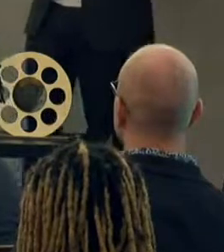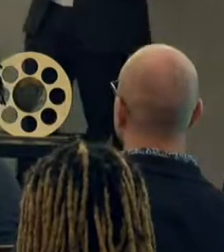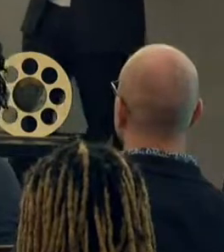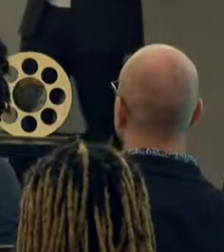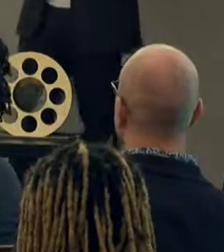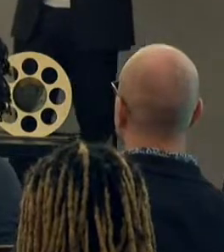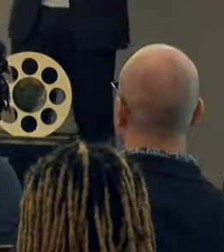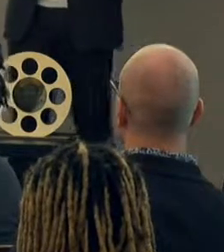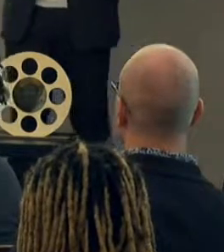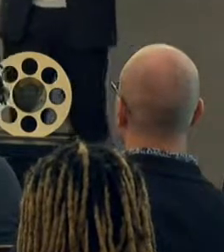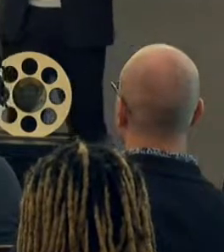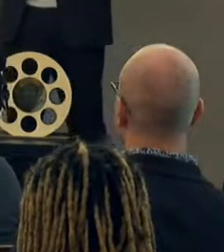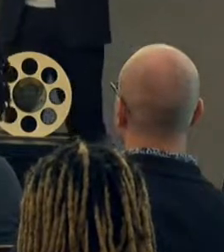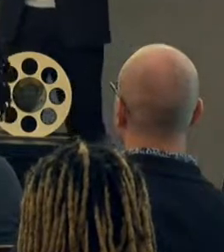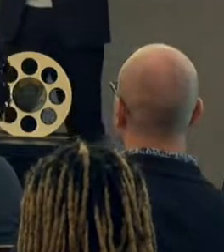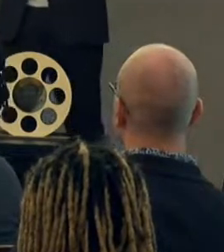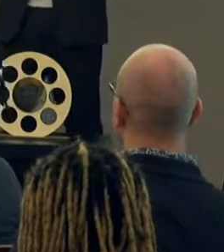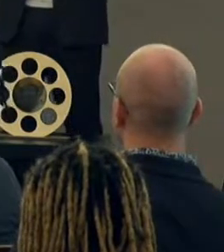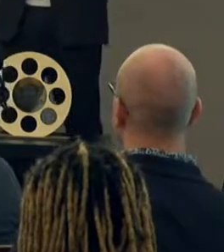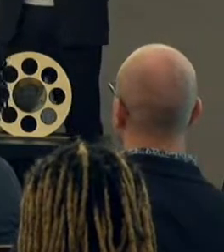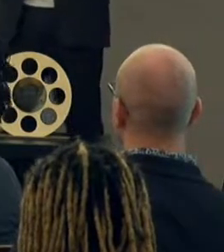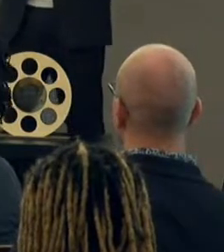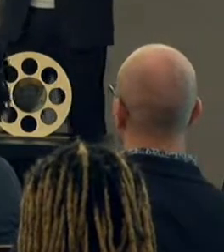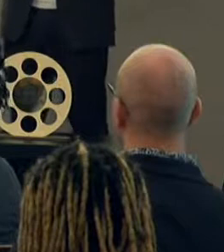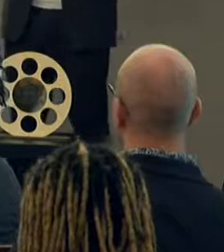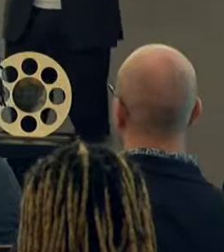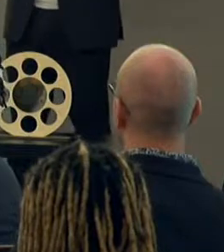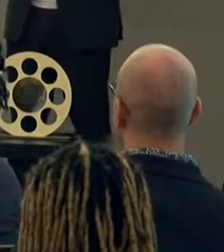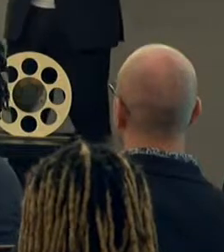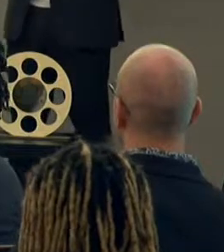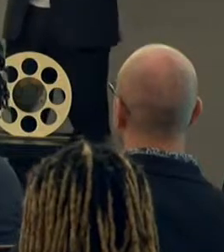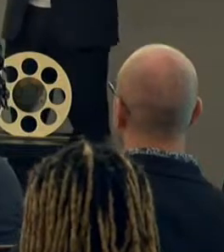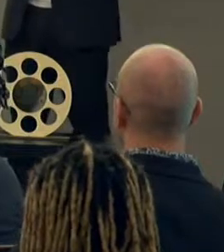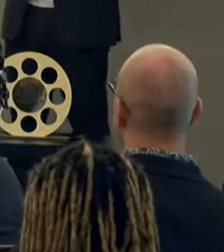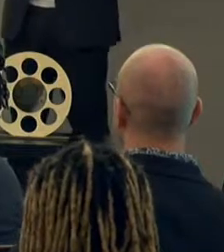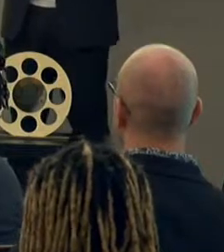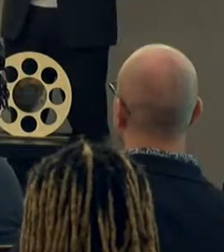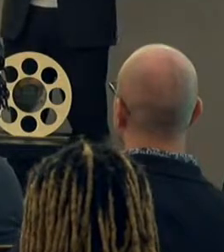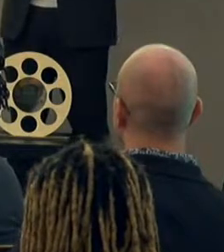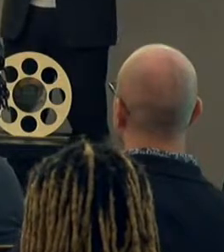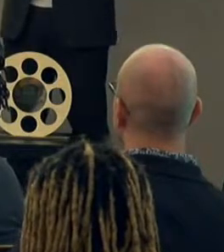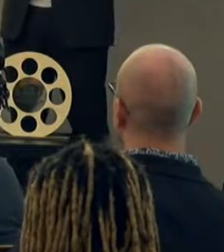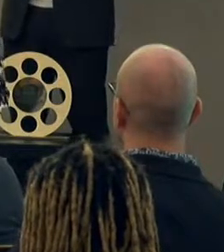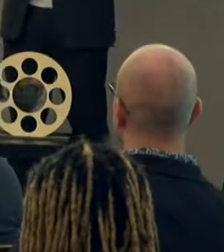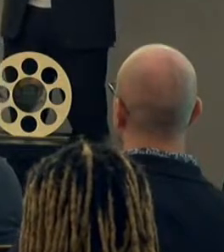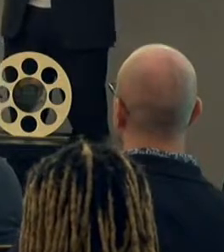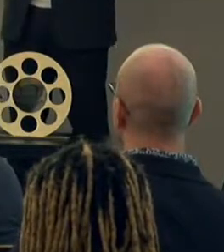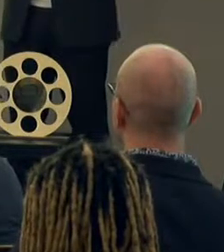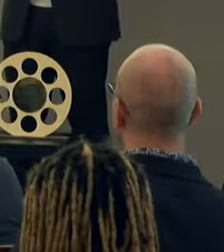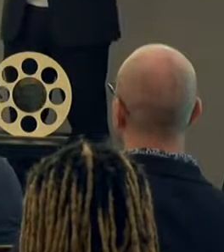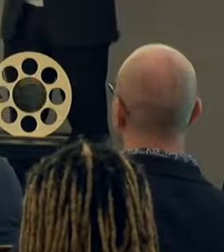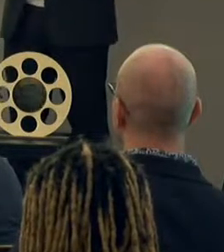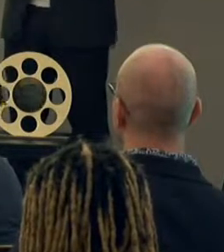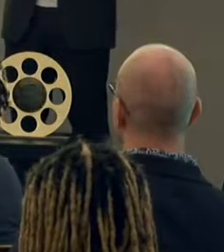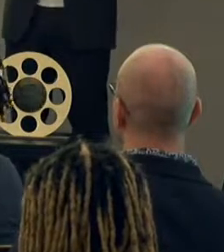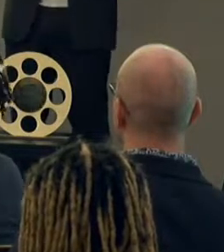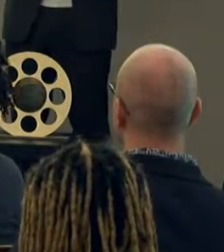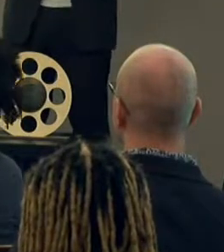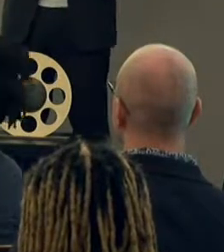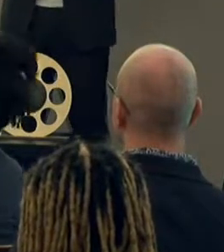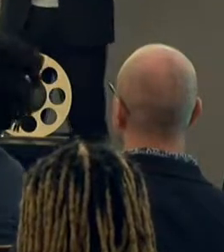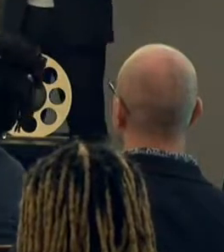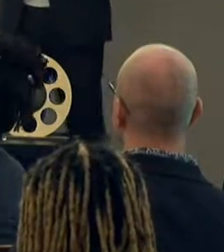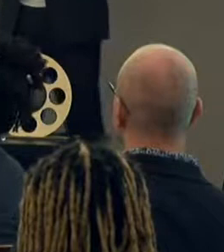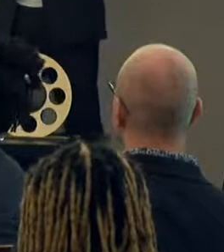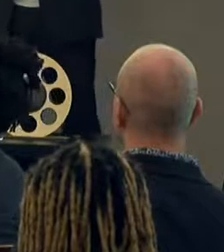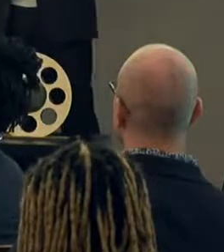and the attack from France against the Algerian people. So that's interesting, like, to see that still today,